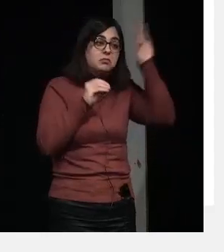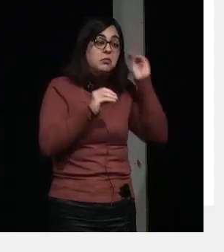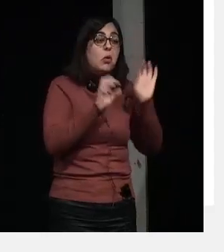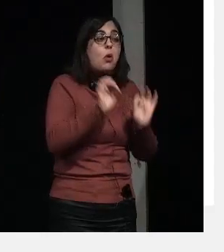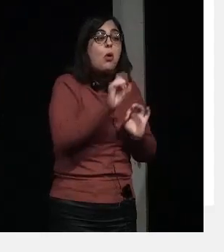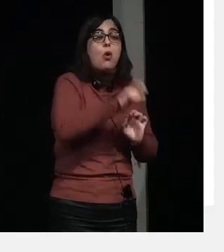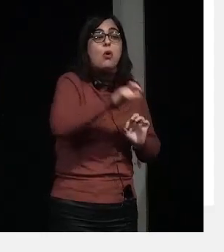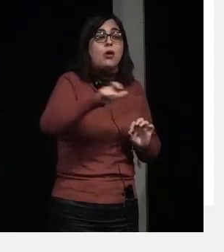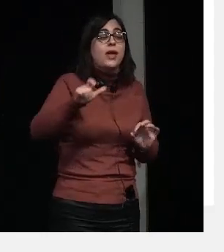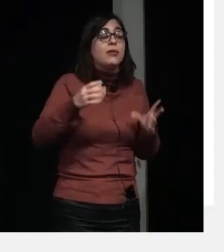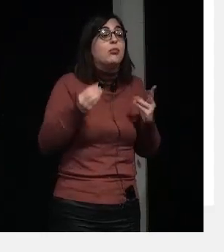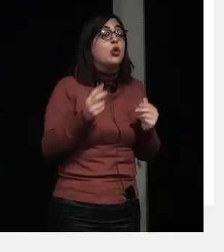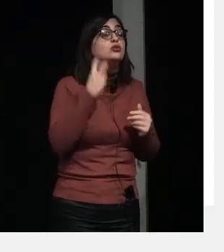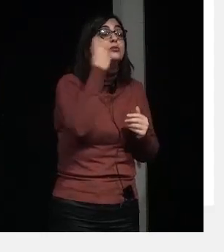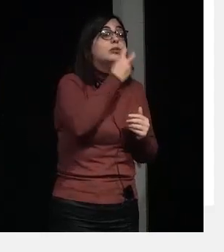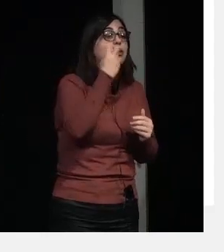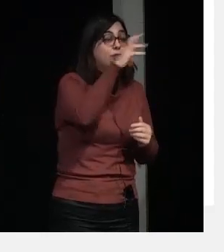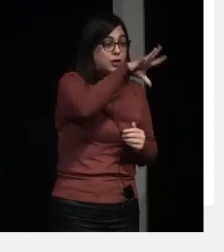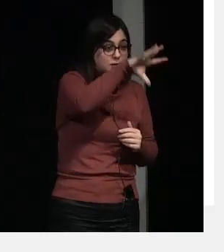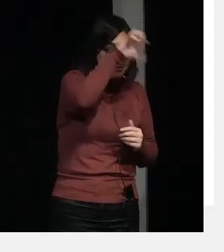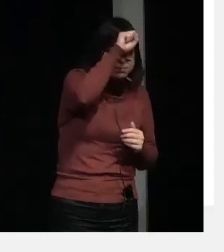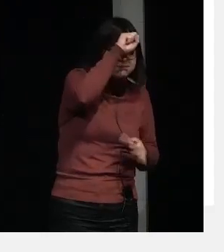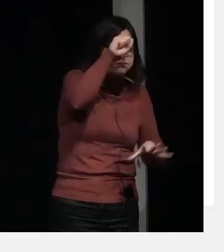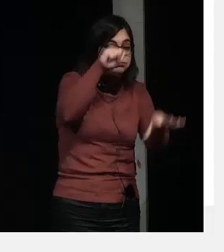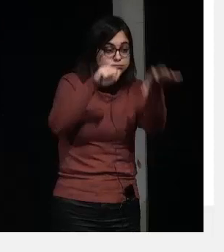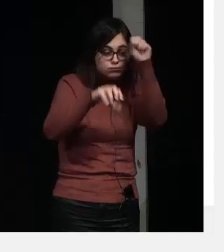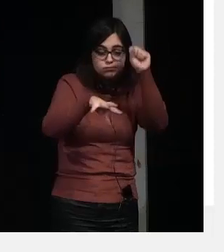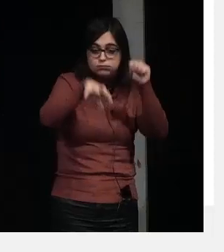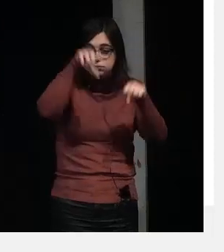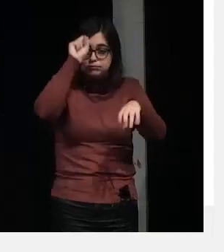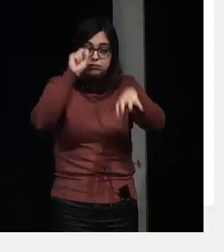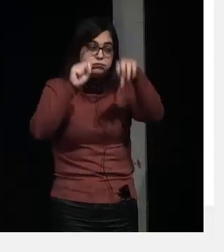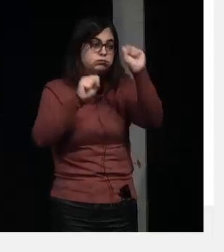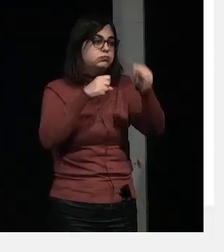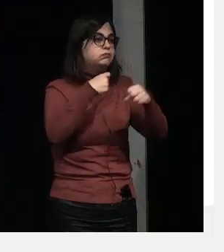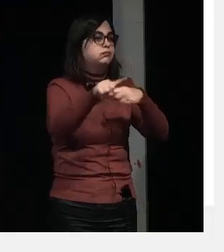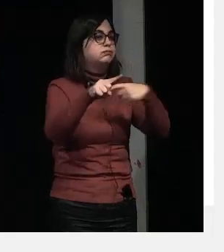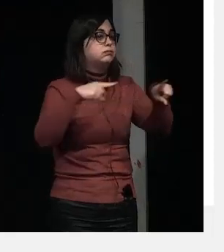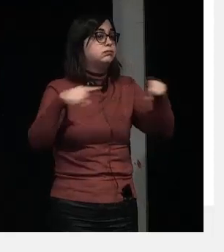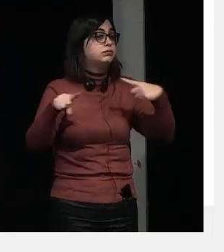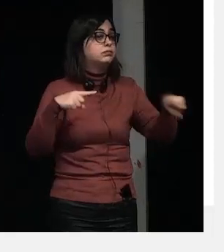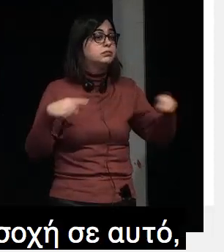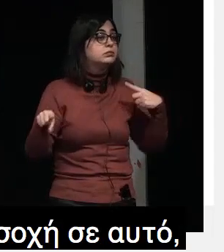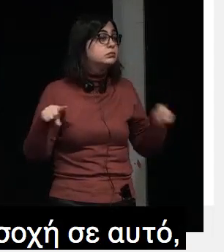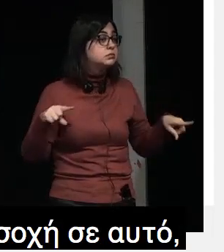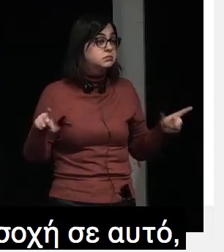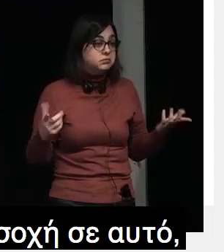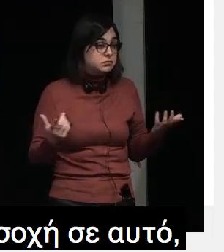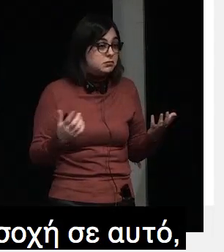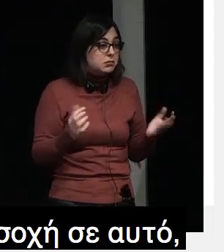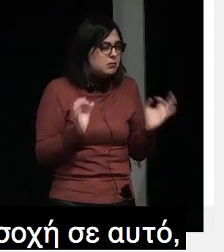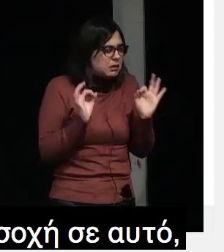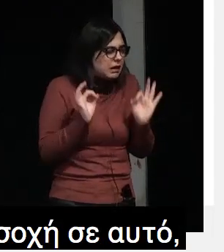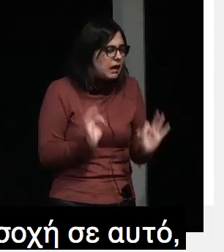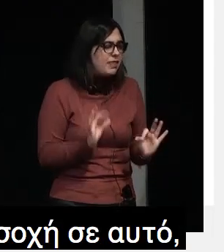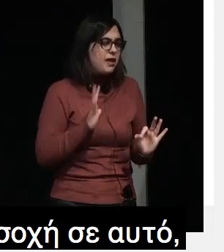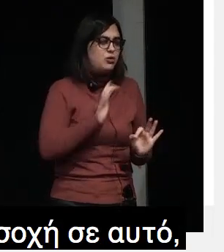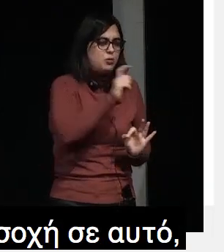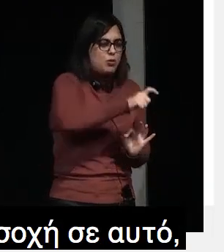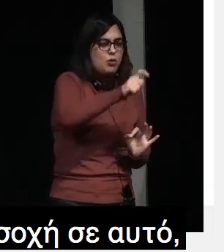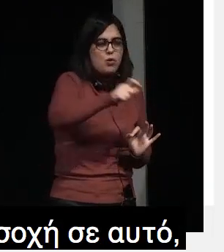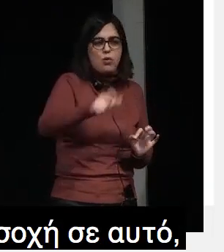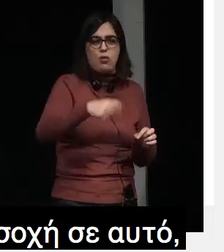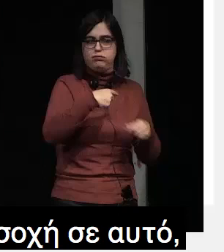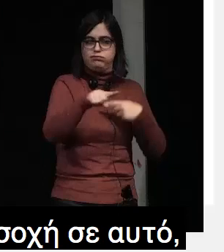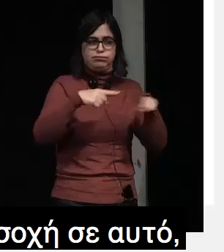very different from someone else's. They're almost as different as our fingerprints. And so